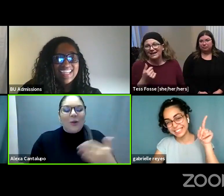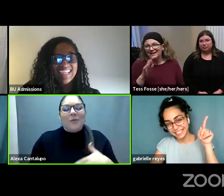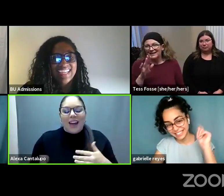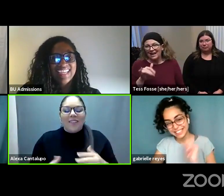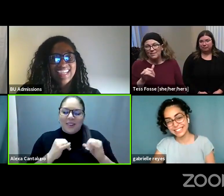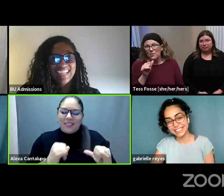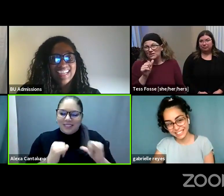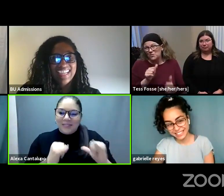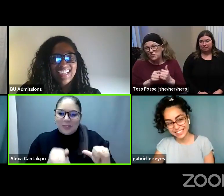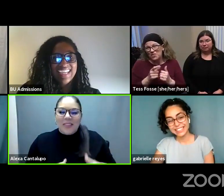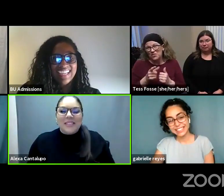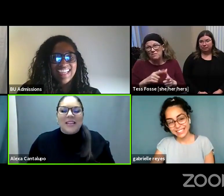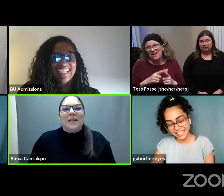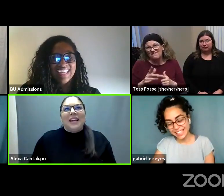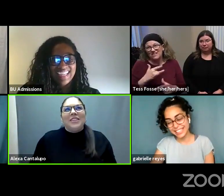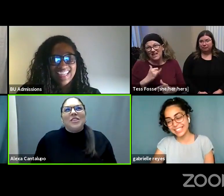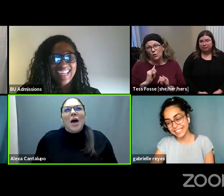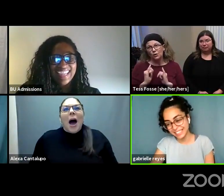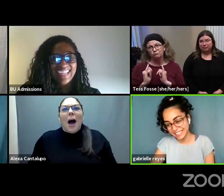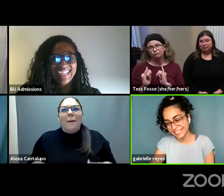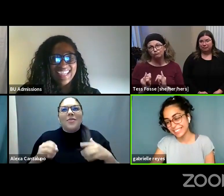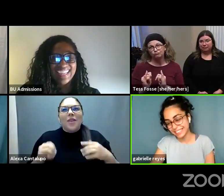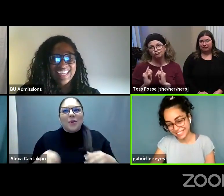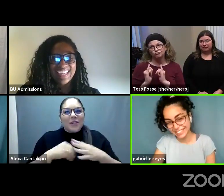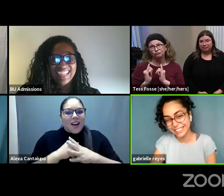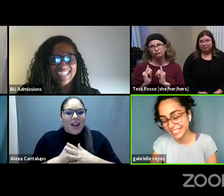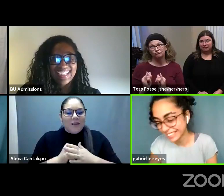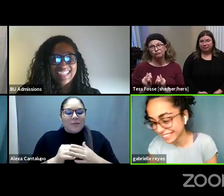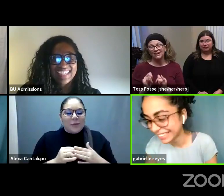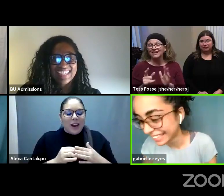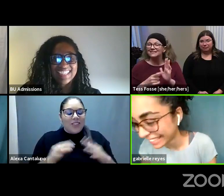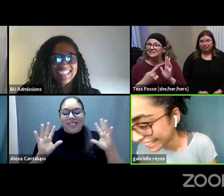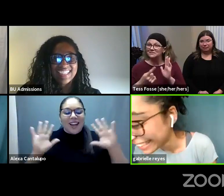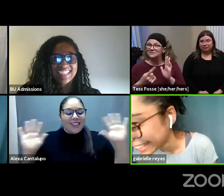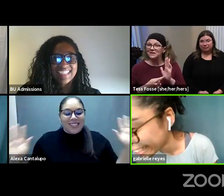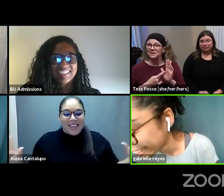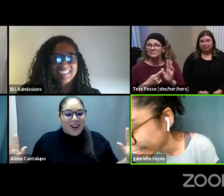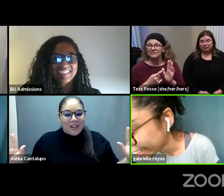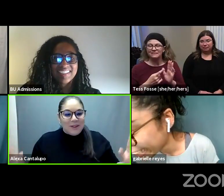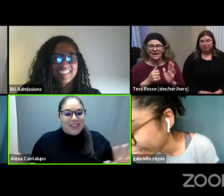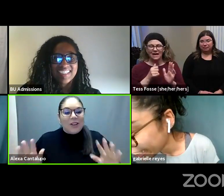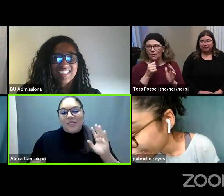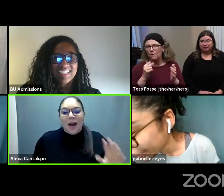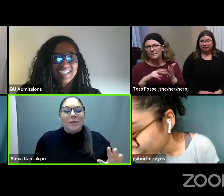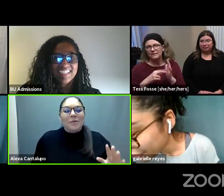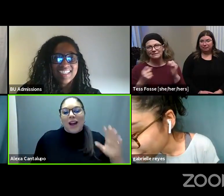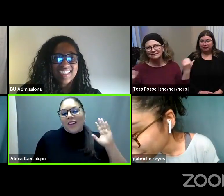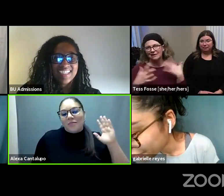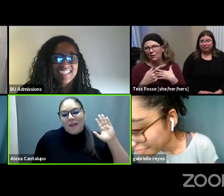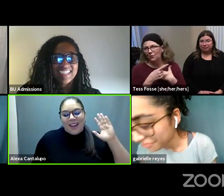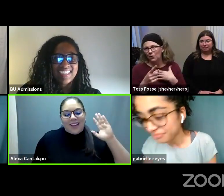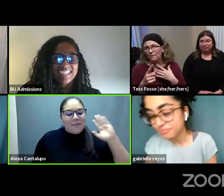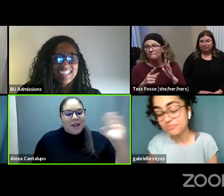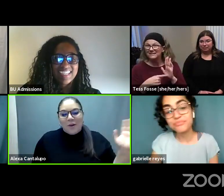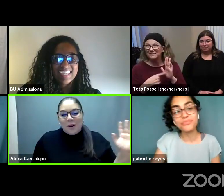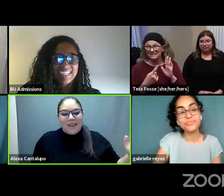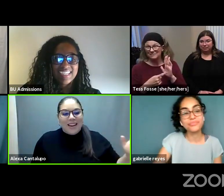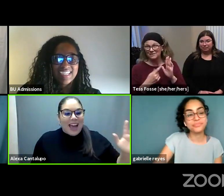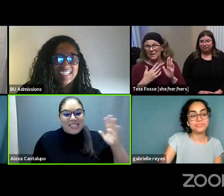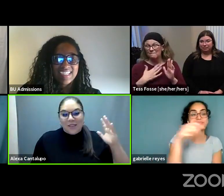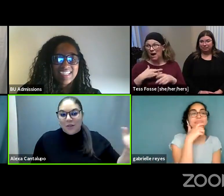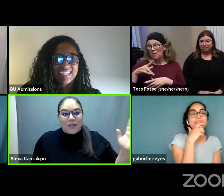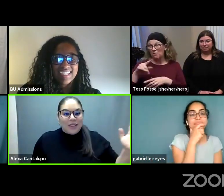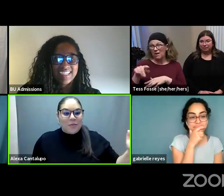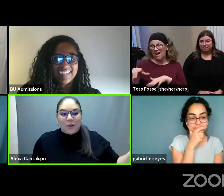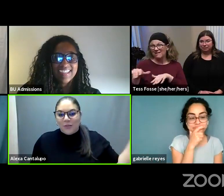with you, but I feel we're on the same page. There were times where, and this is not to scare anybody, there were times where I left my apartment